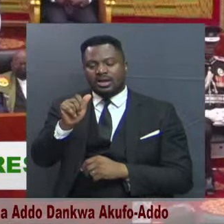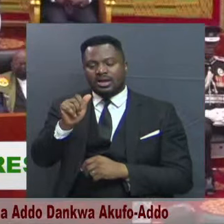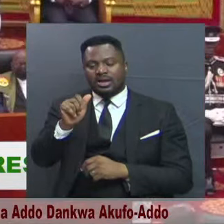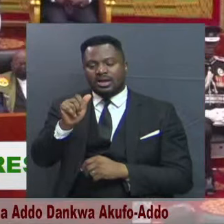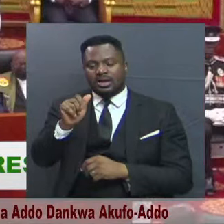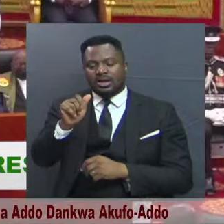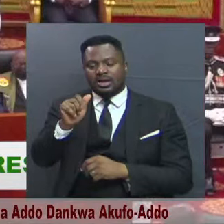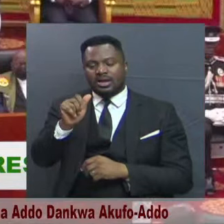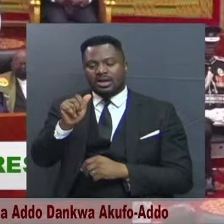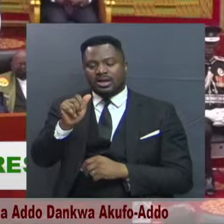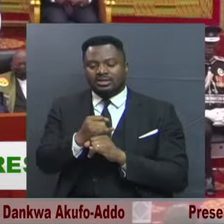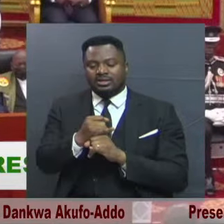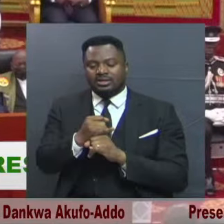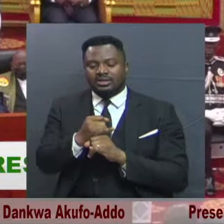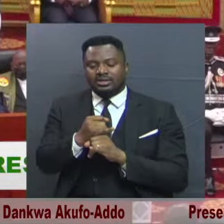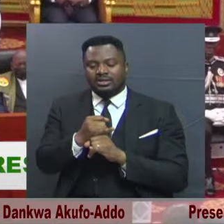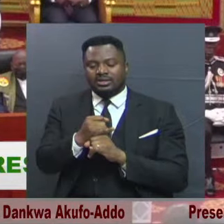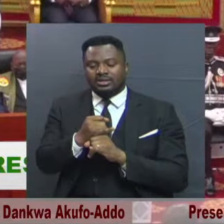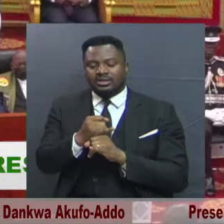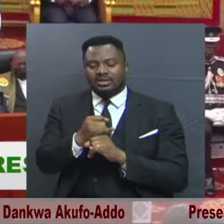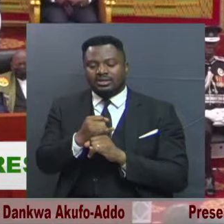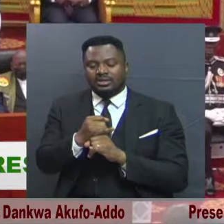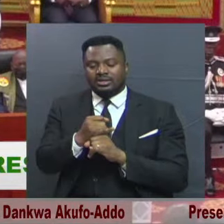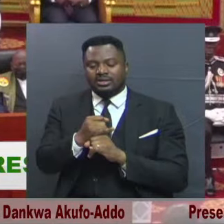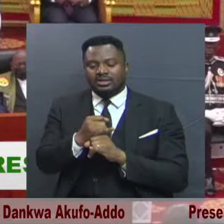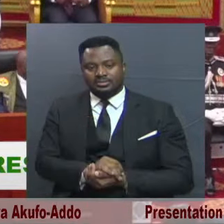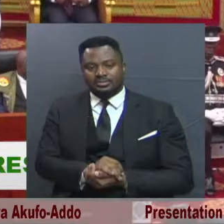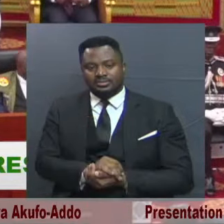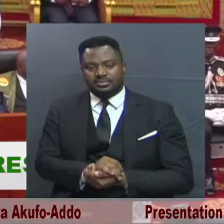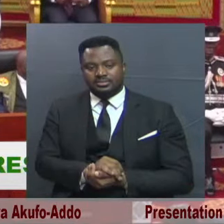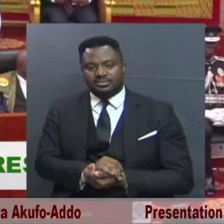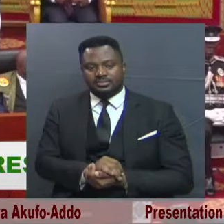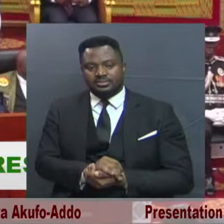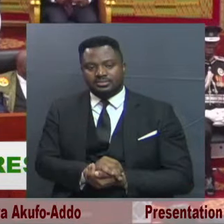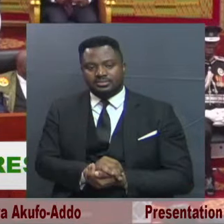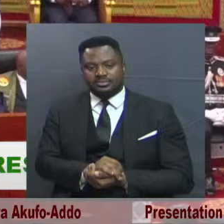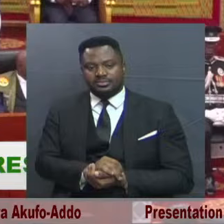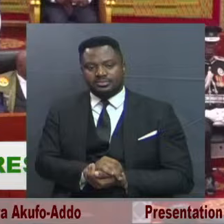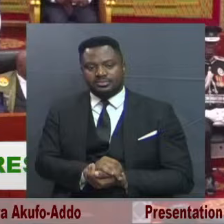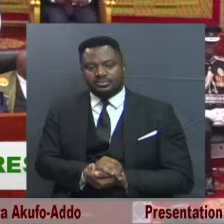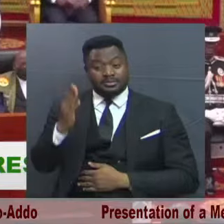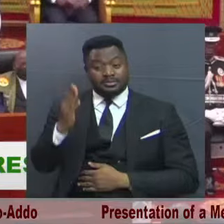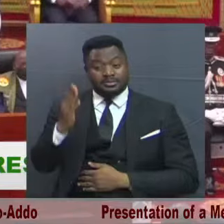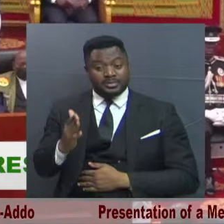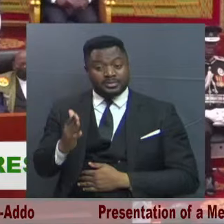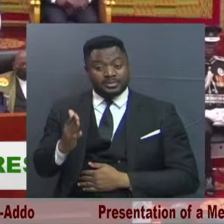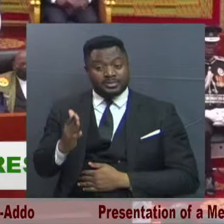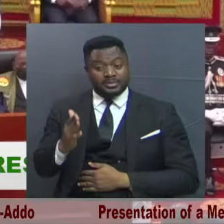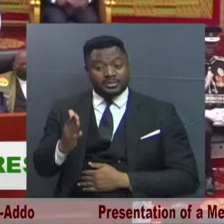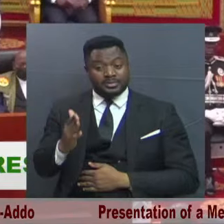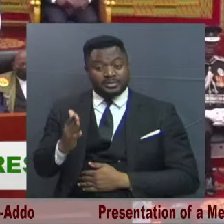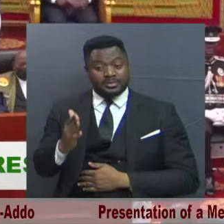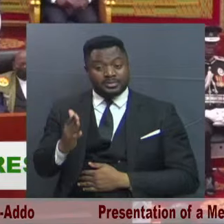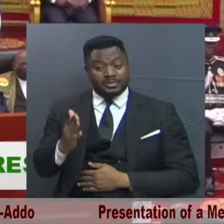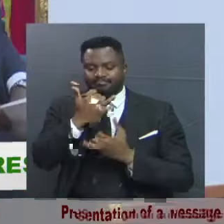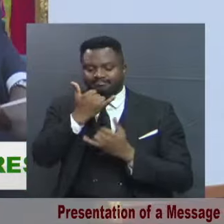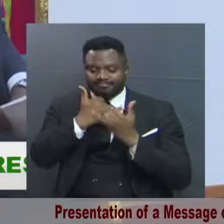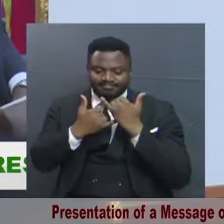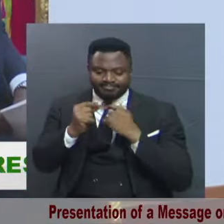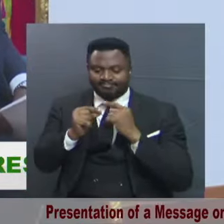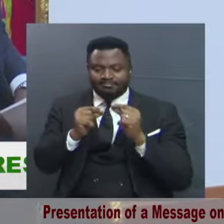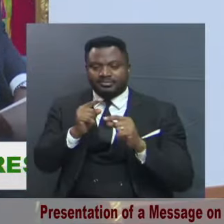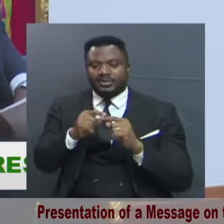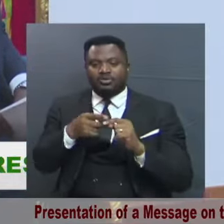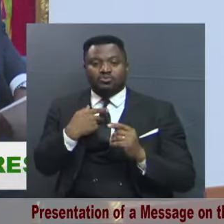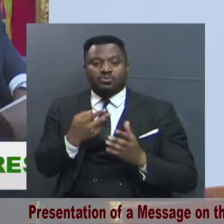International Airport of Tam this we stumbled but we